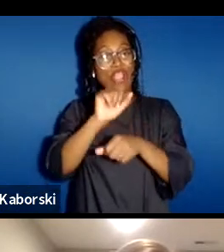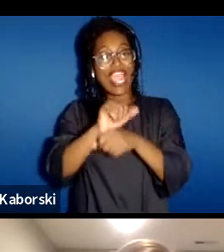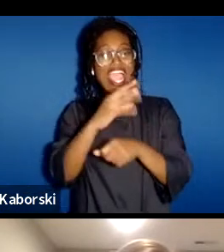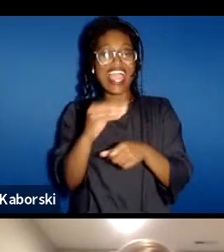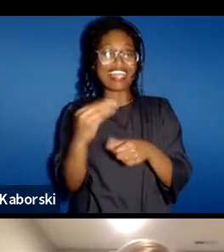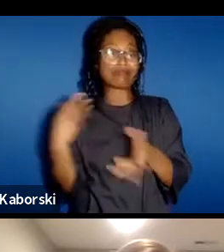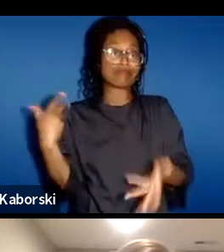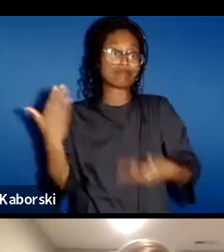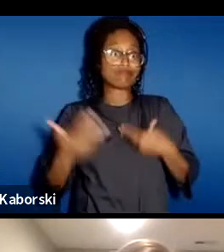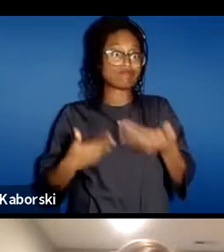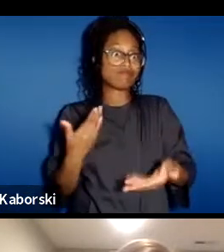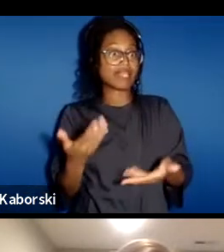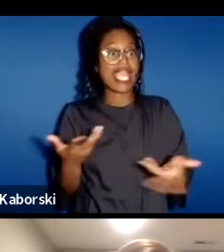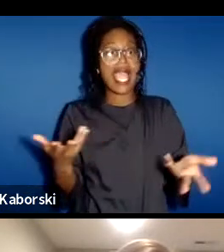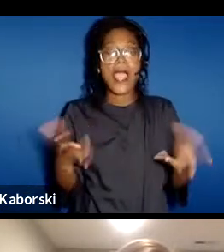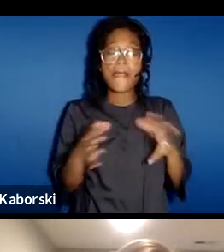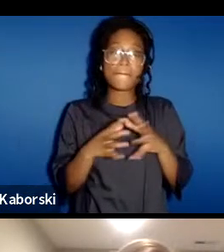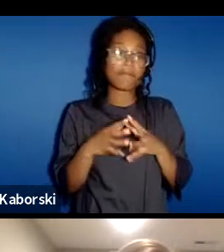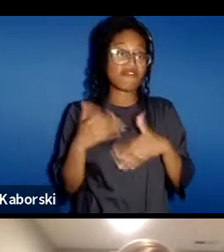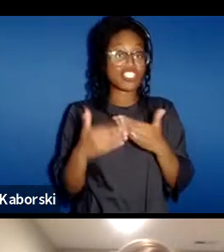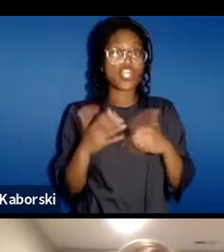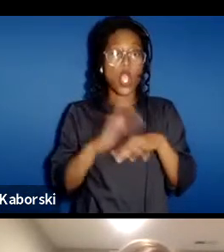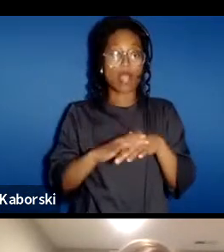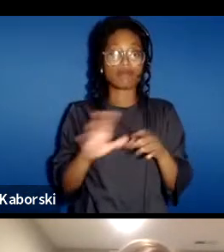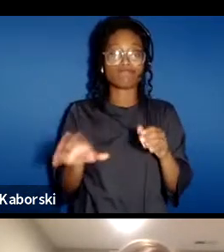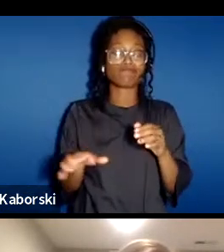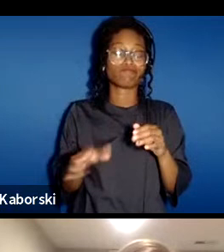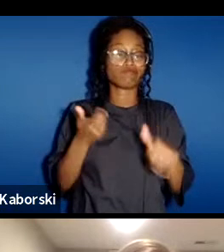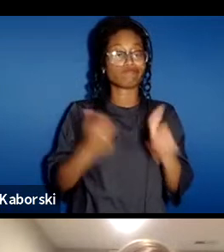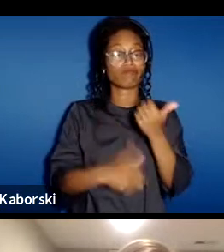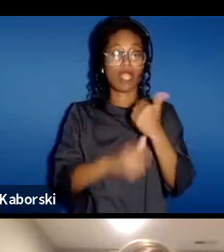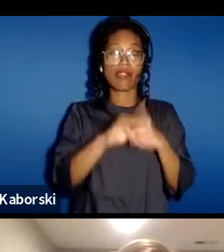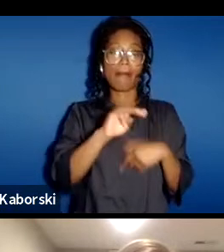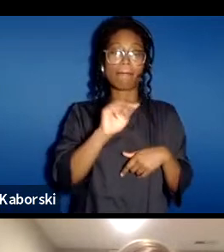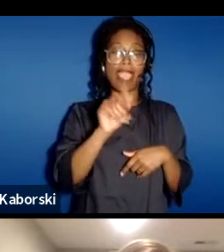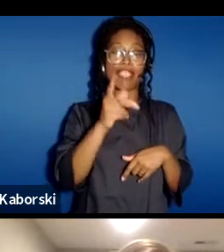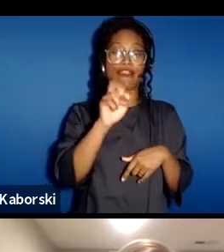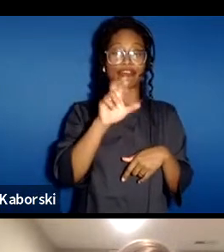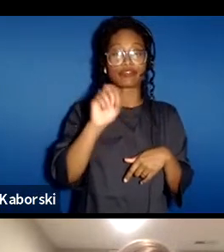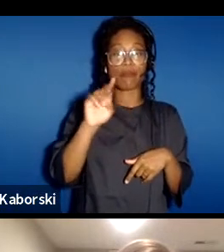led to eventually being on the Maker's Mark account. So.